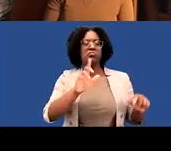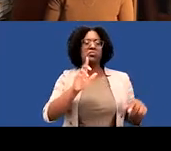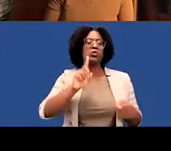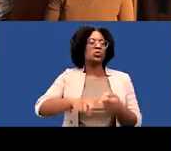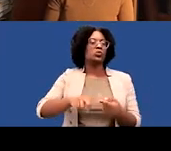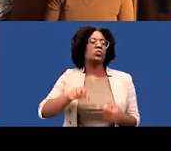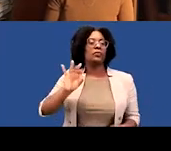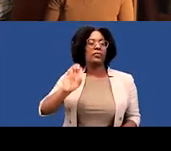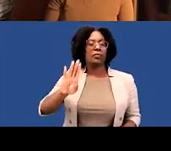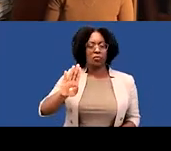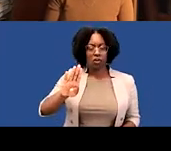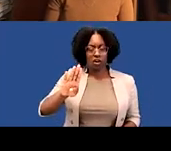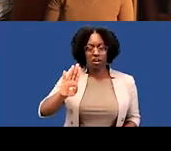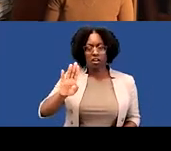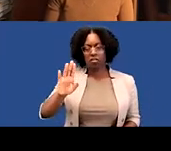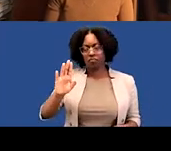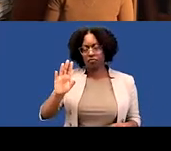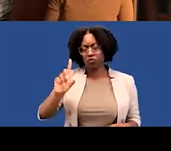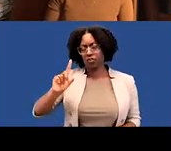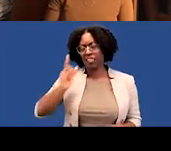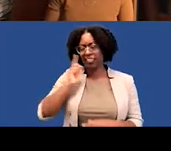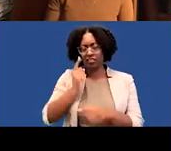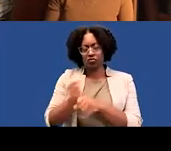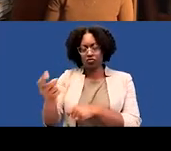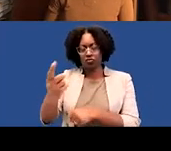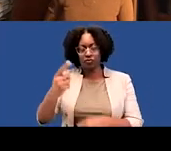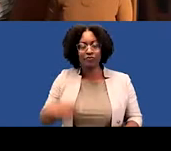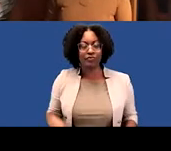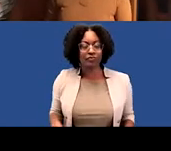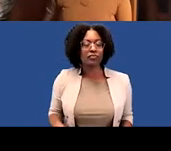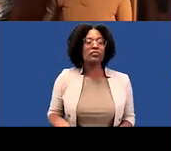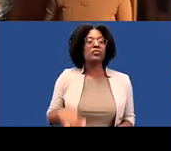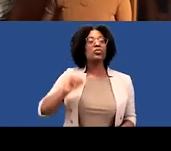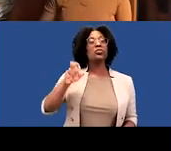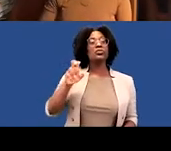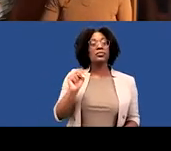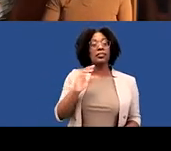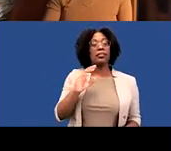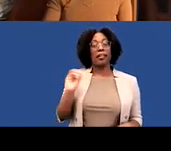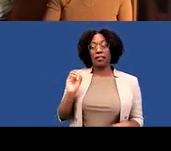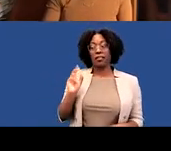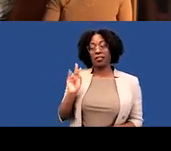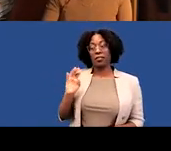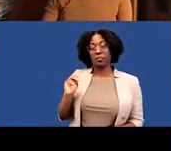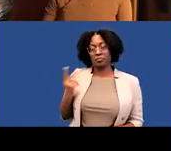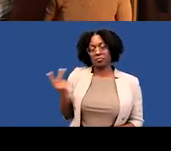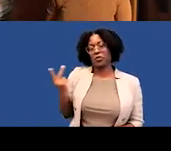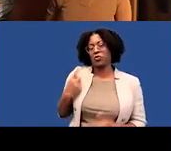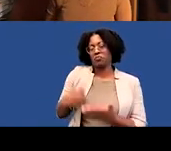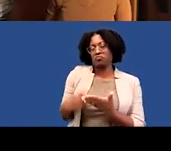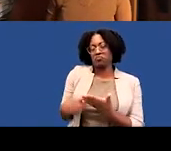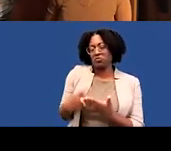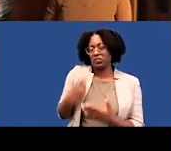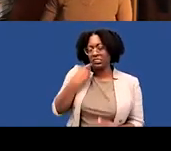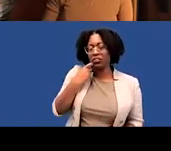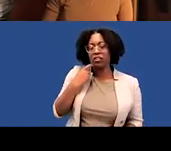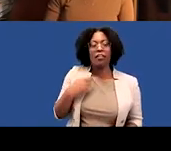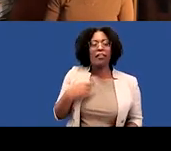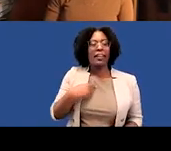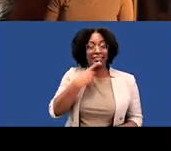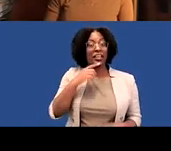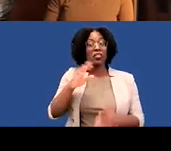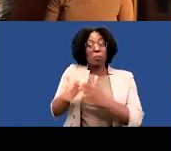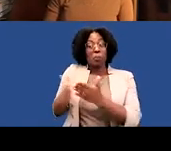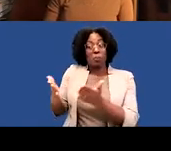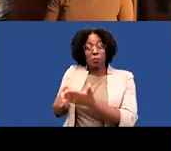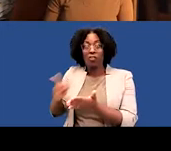the deck, I really thought about it. Jenna and Kimberly, we were talking on Friday night, and they talked about the book as a companion. And I